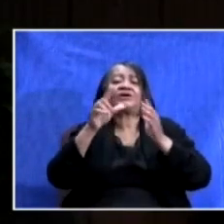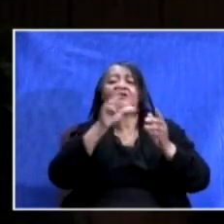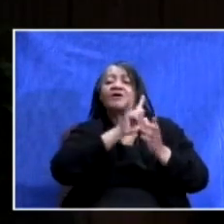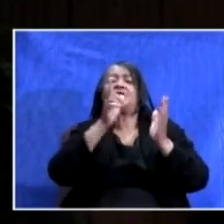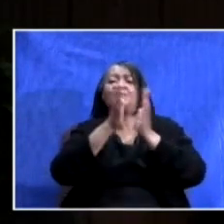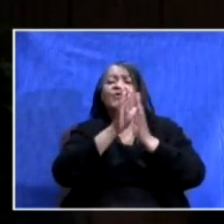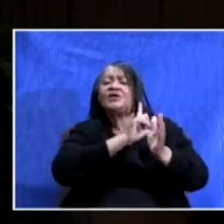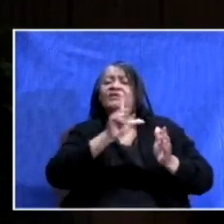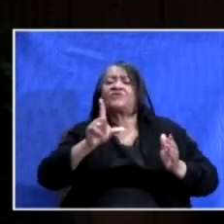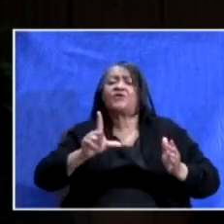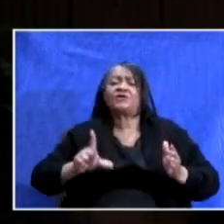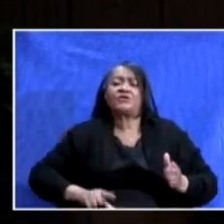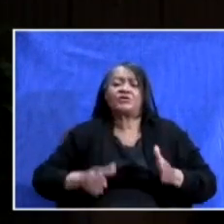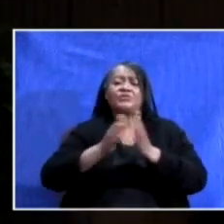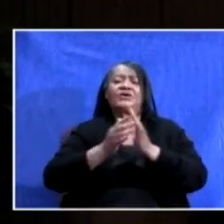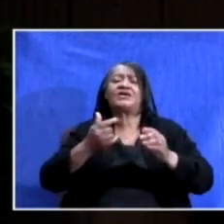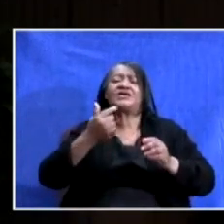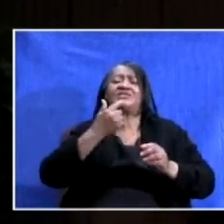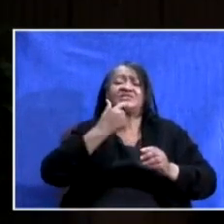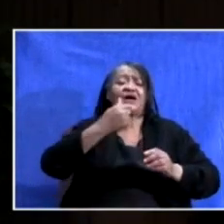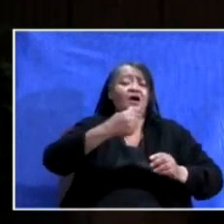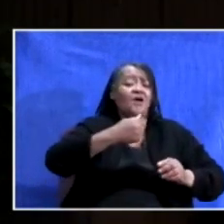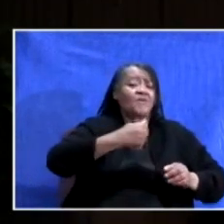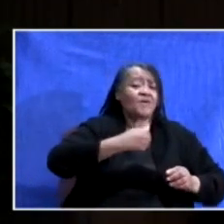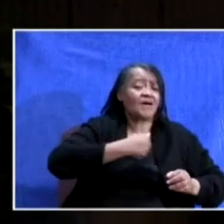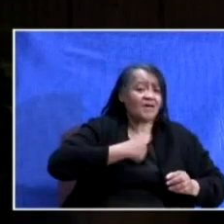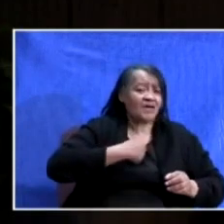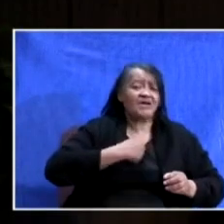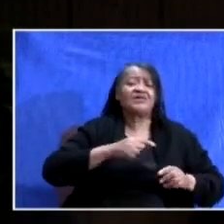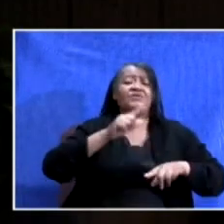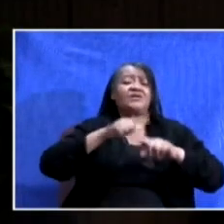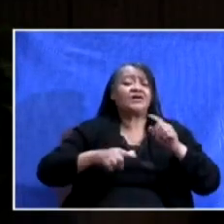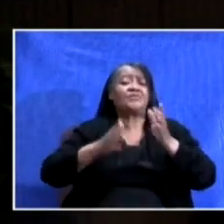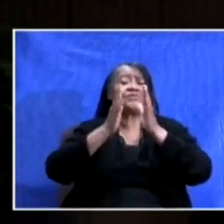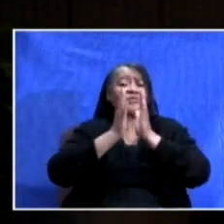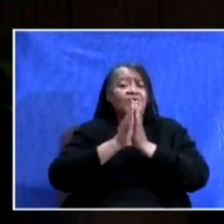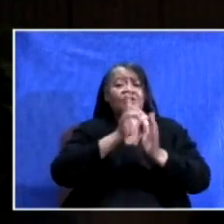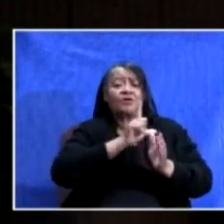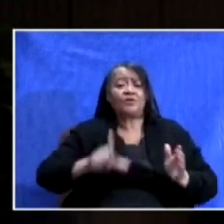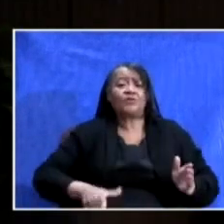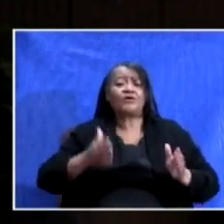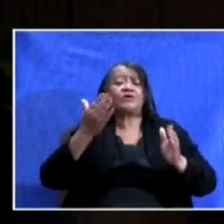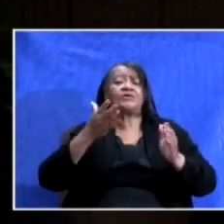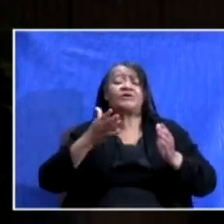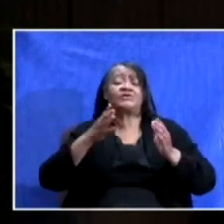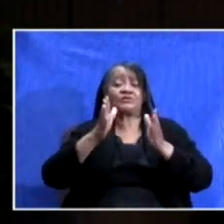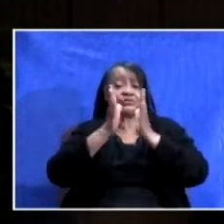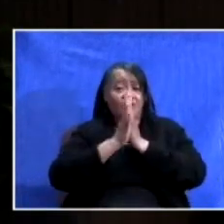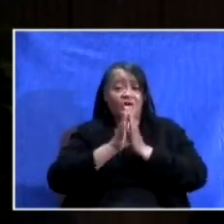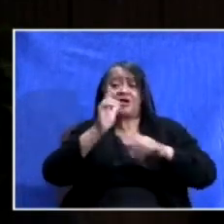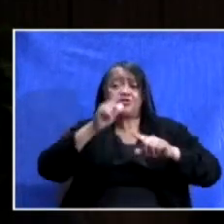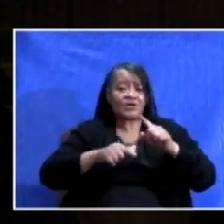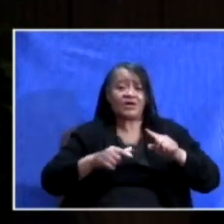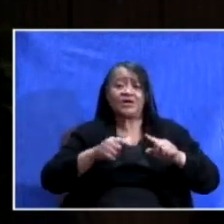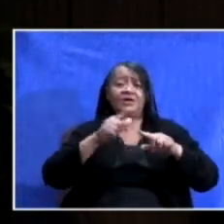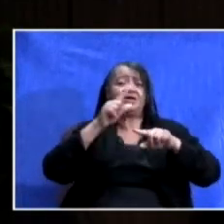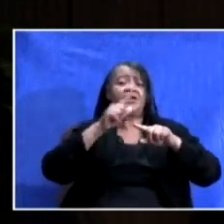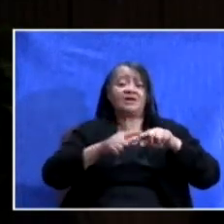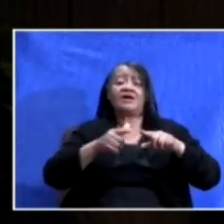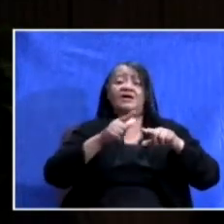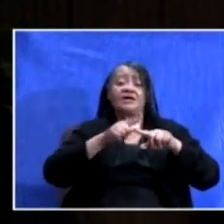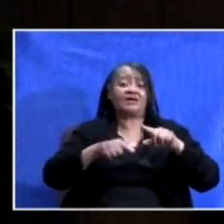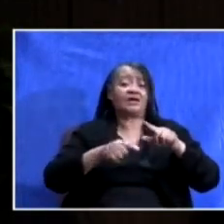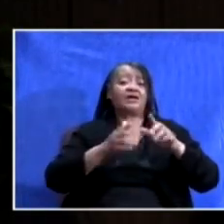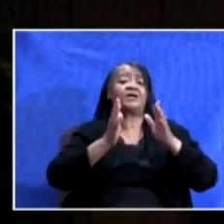Prayer and not pray for your brother. For when you pray the Lord's Prayer, you must